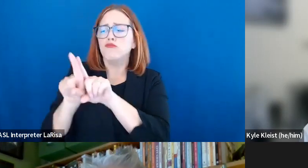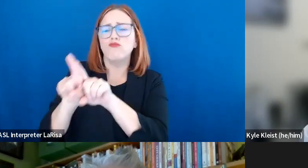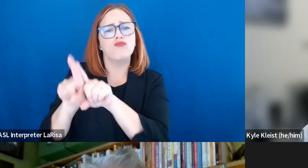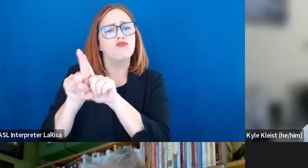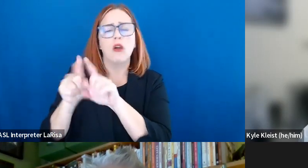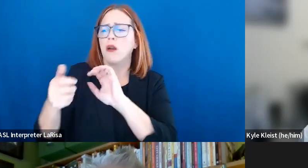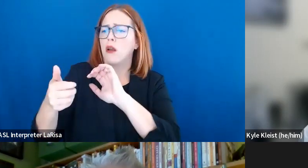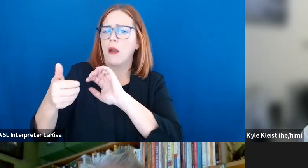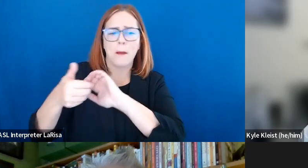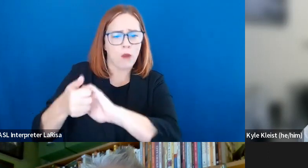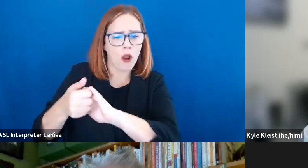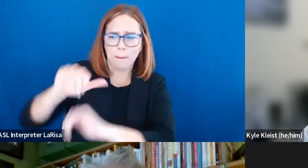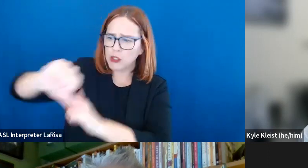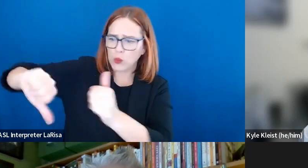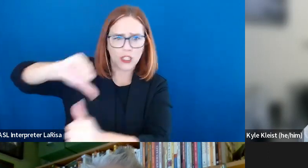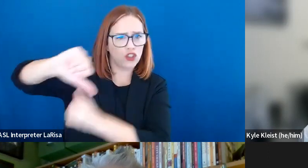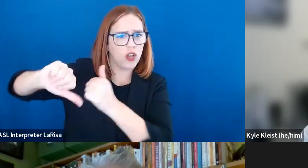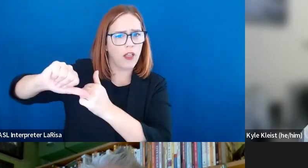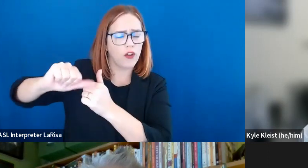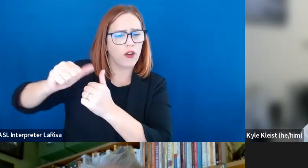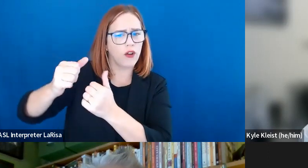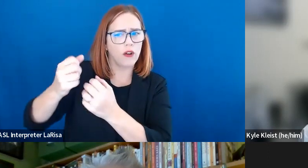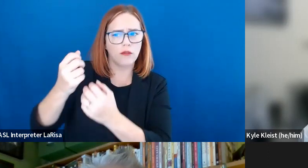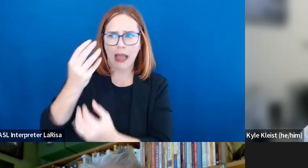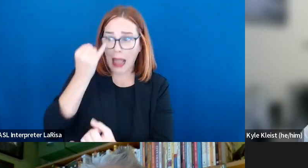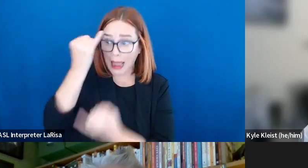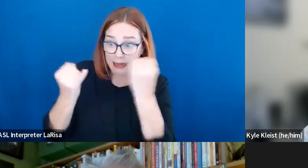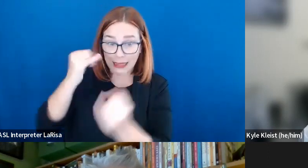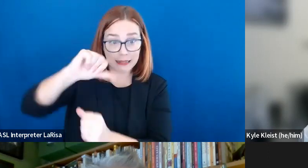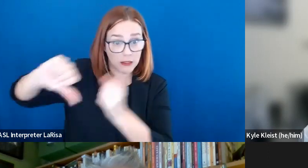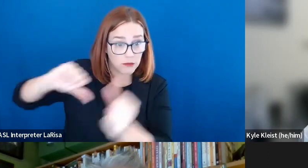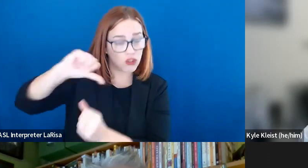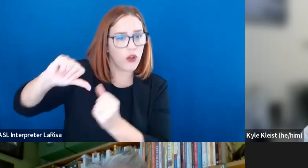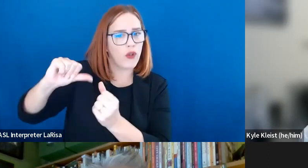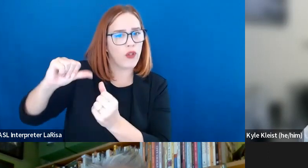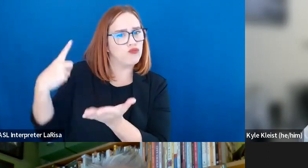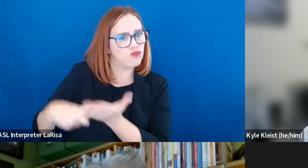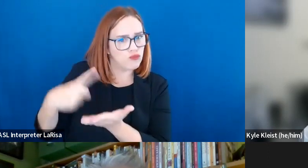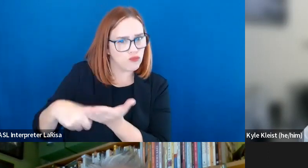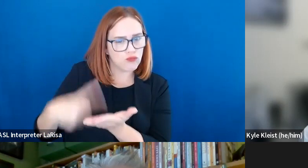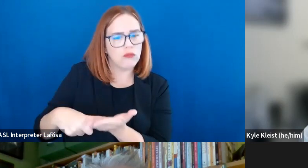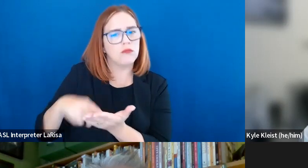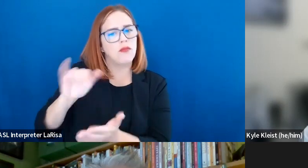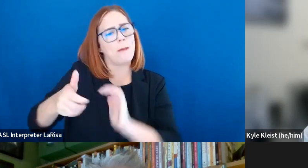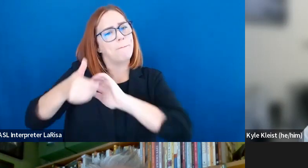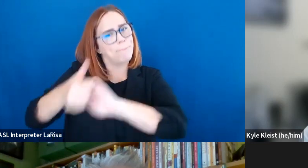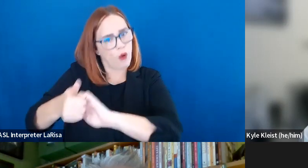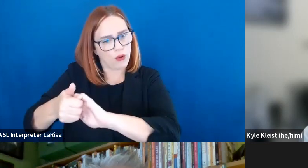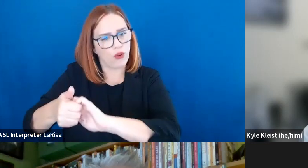as they share ideas and information. And also looking to do some wonderful